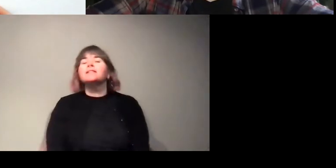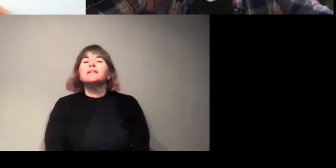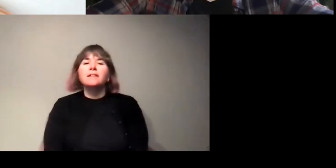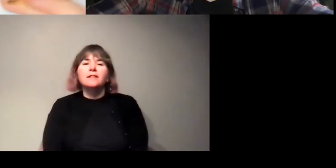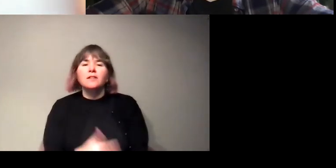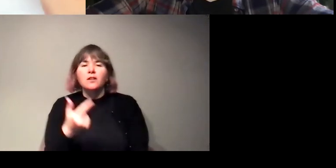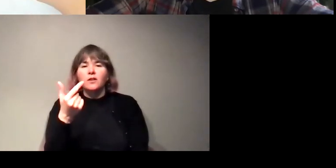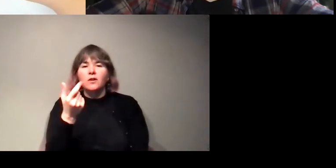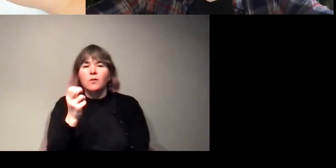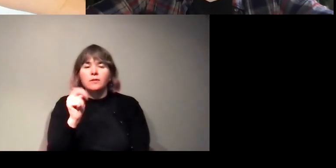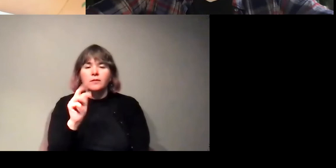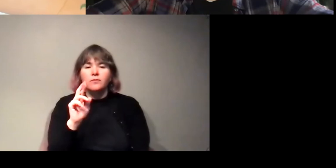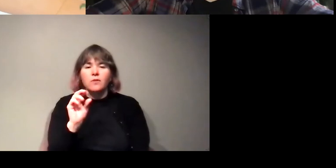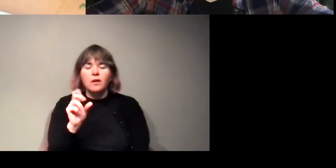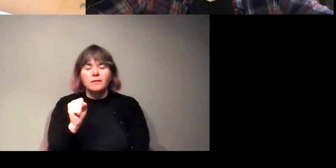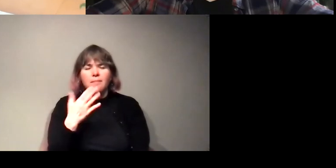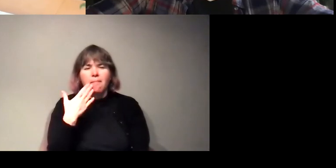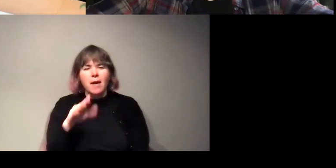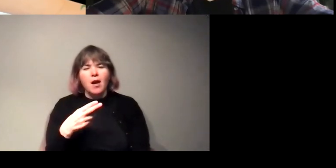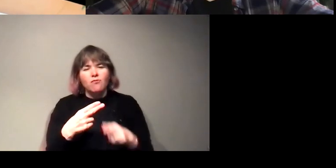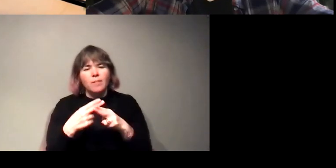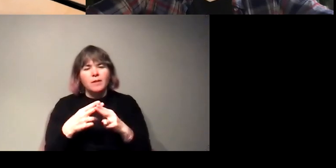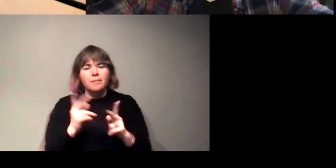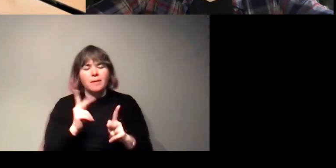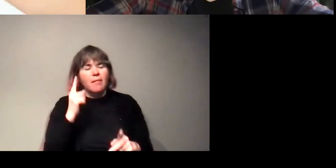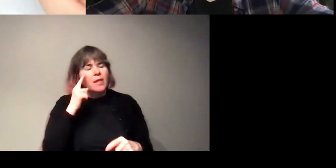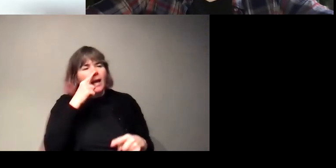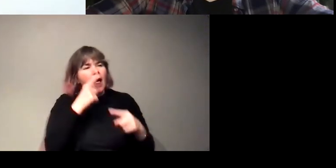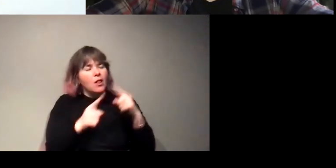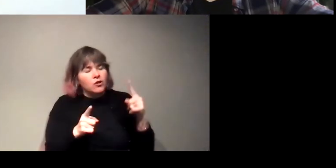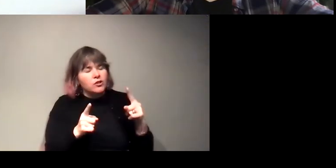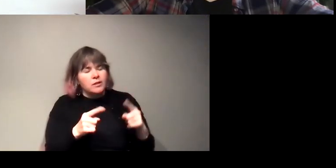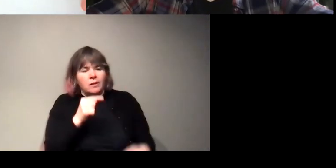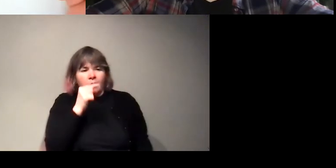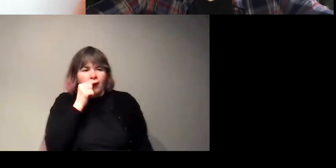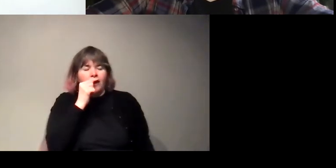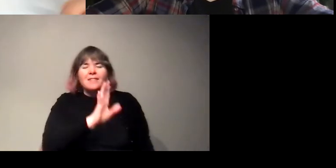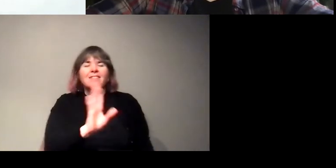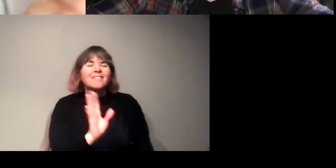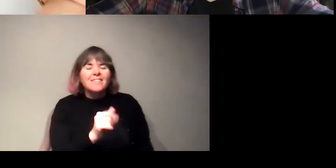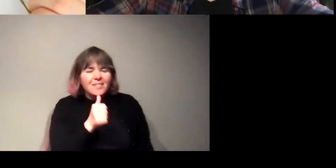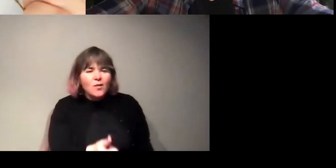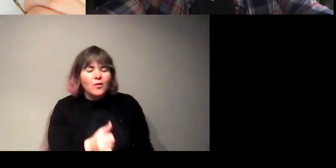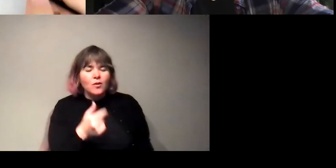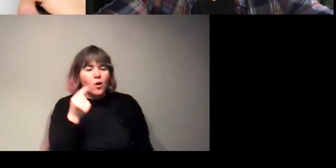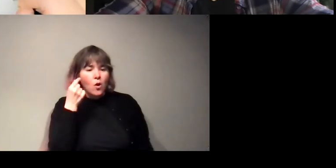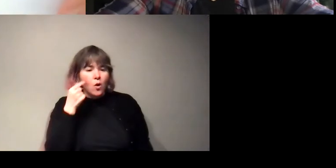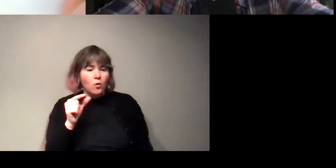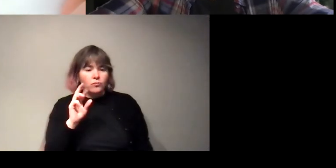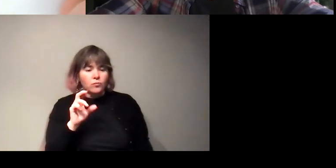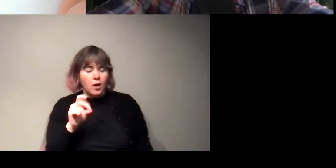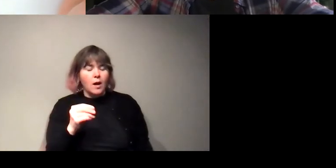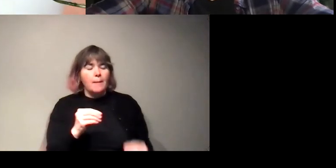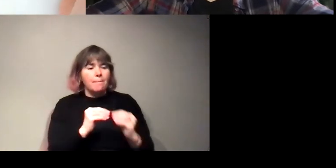goldenrods get a bad rap because people think they give them allergies. They don't. So goldenrods bloom at the